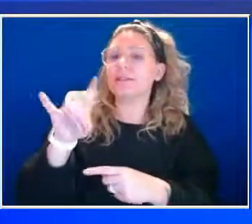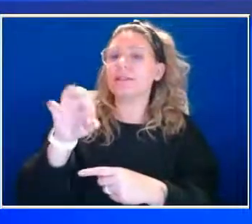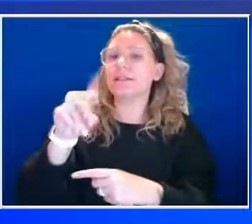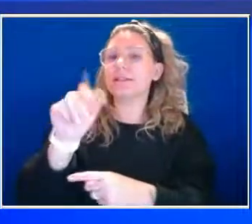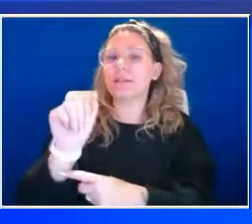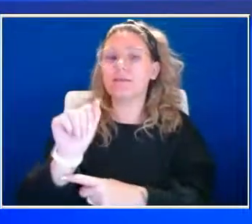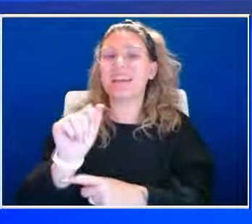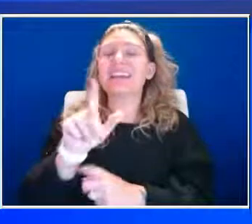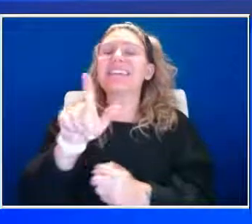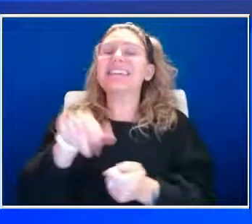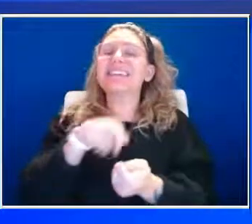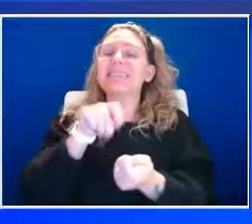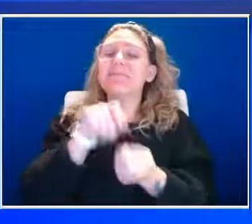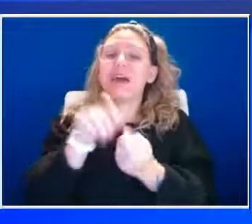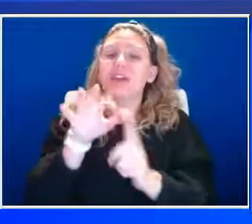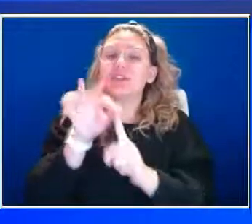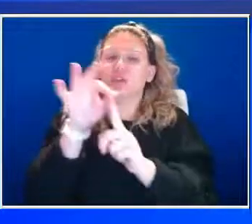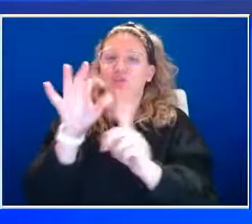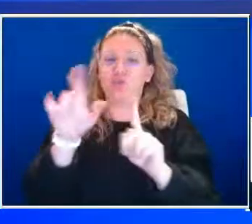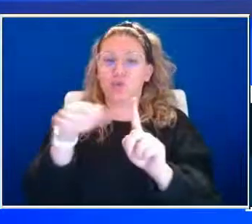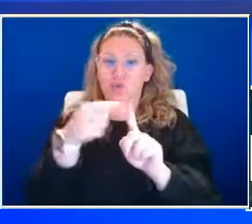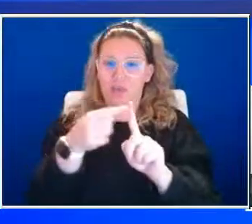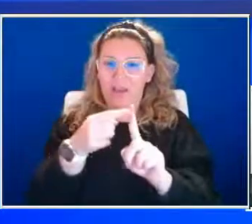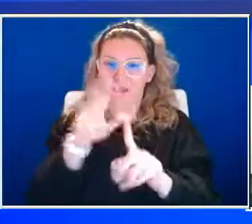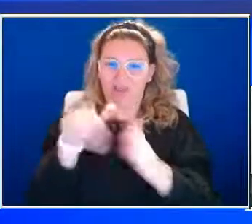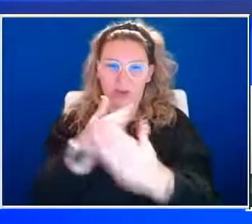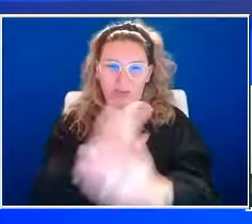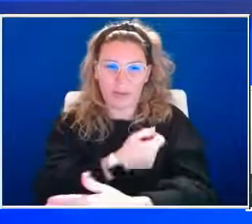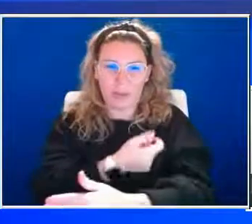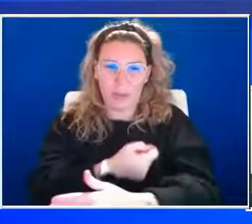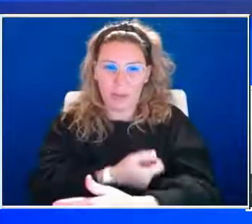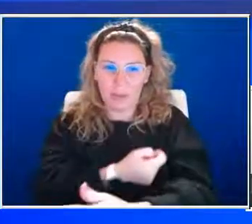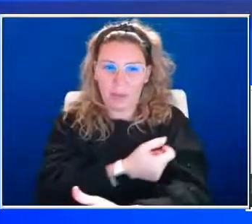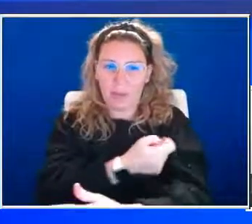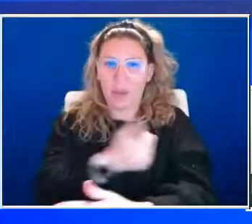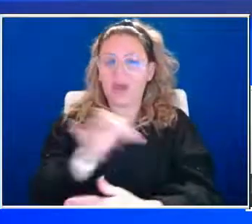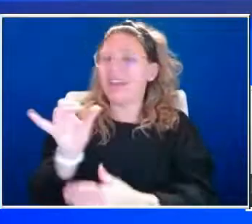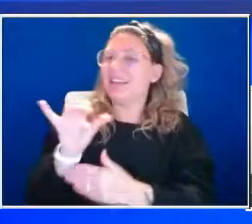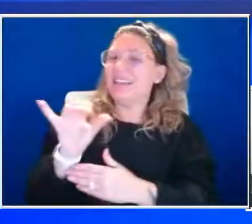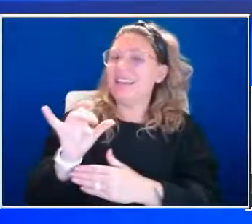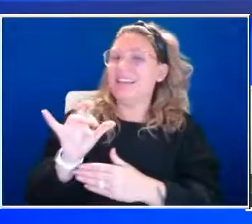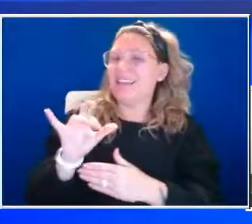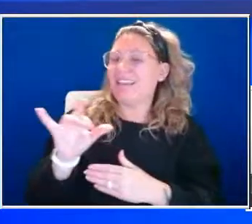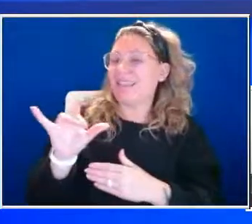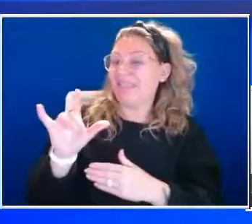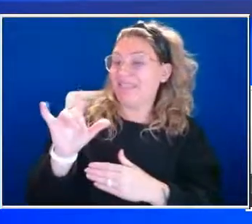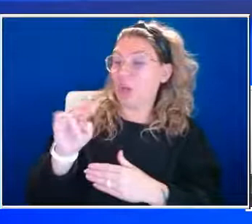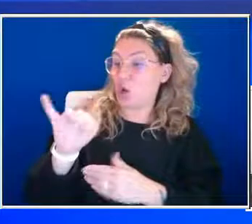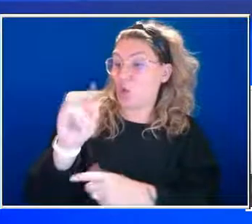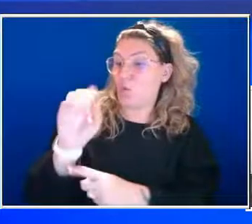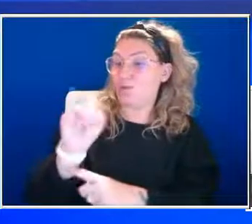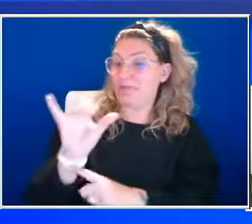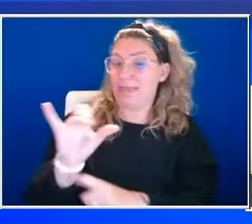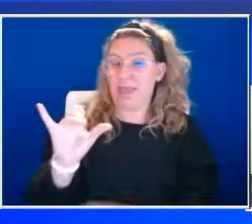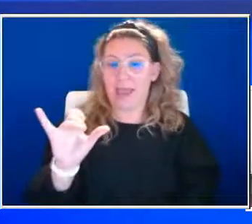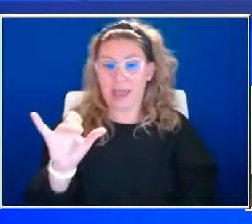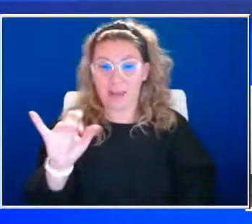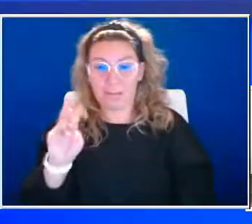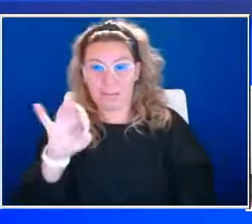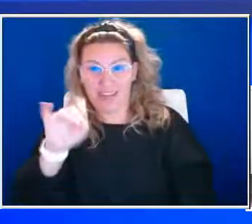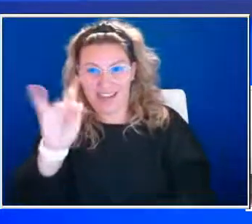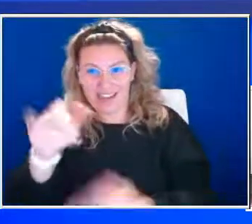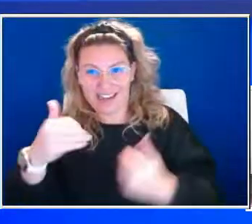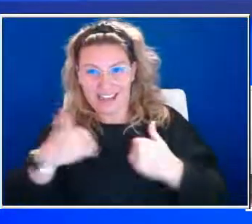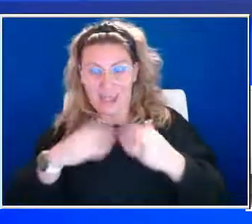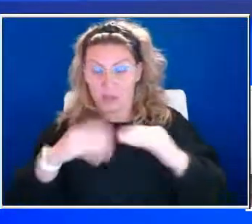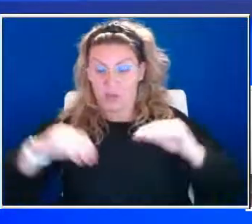sampled, but especially when they get all of their lymph nodes removed like Melanie had. We know that the more lymph nodes we remove, the greater the risk